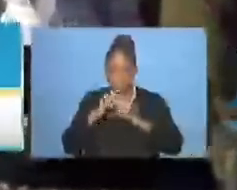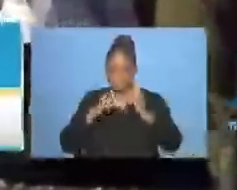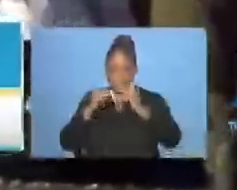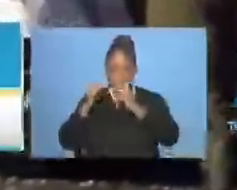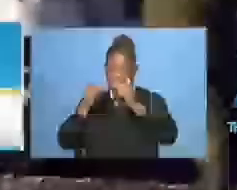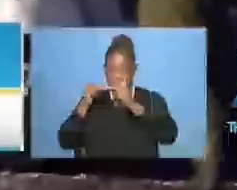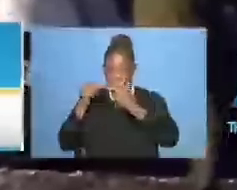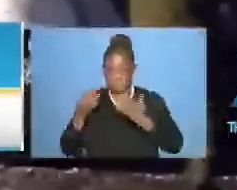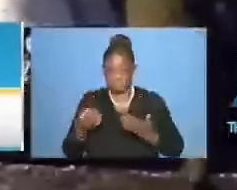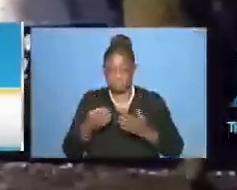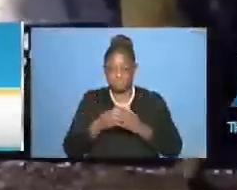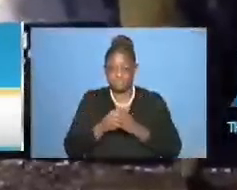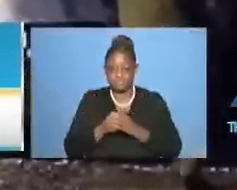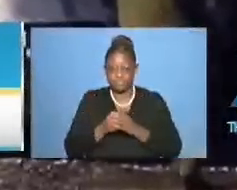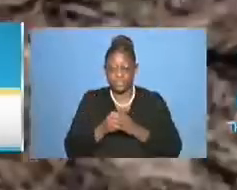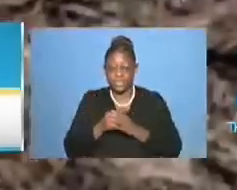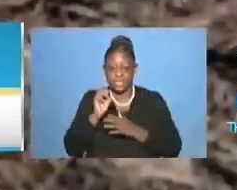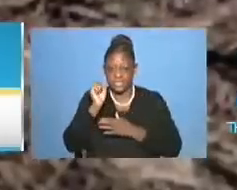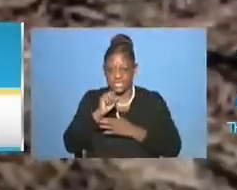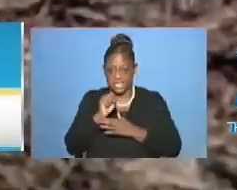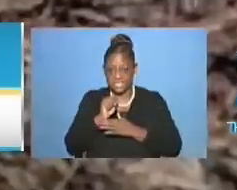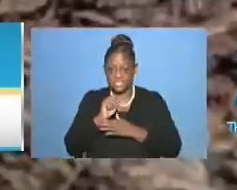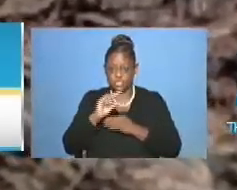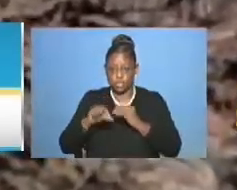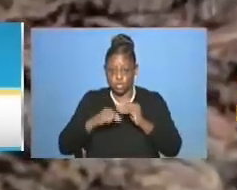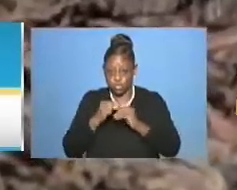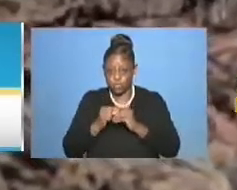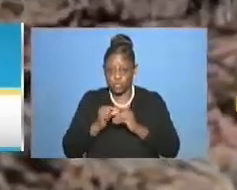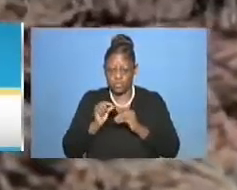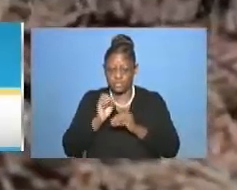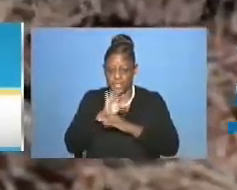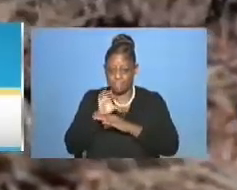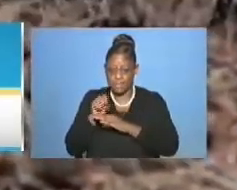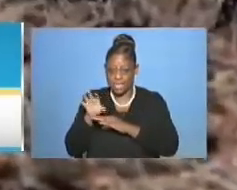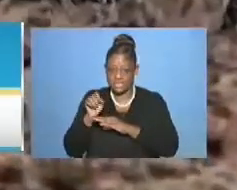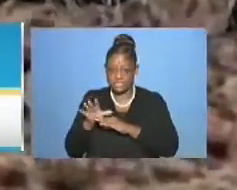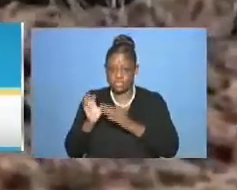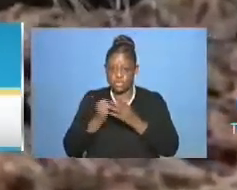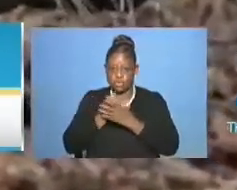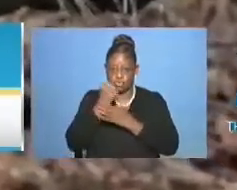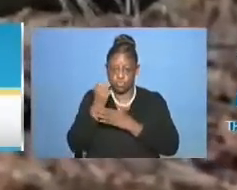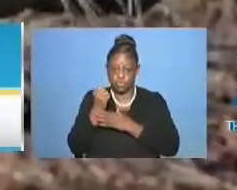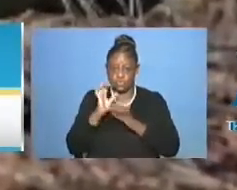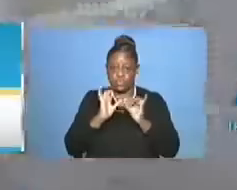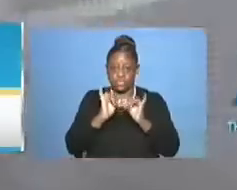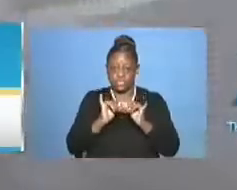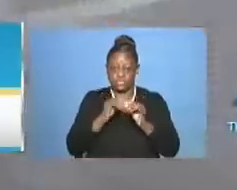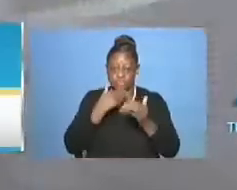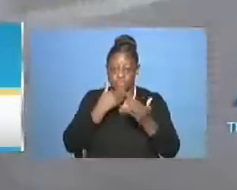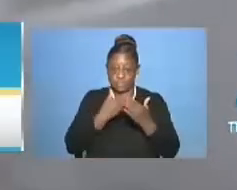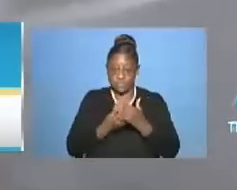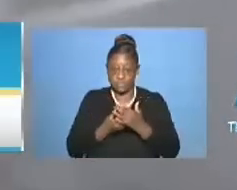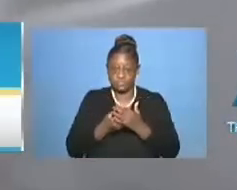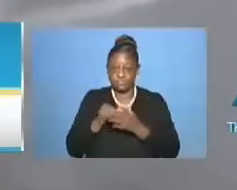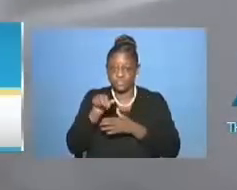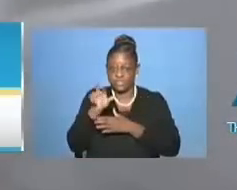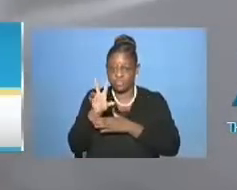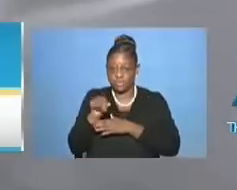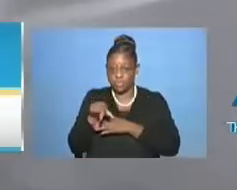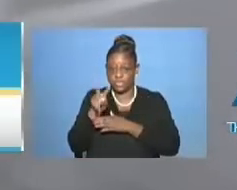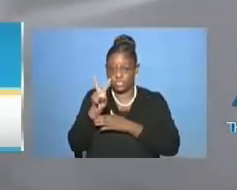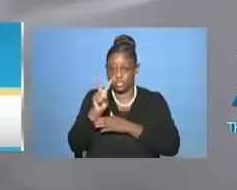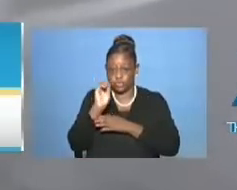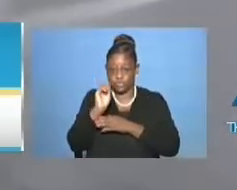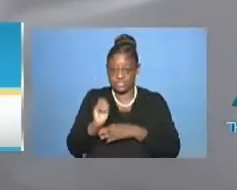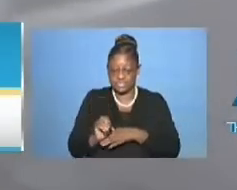developments. And despite the continued global financial impacts, growth is estimated to remain positive at 3.2%, and